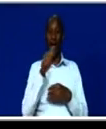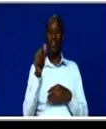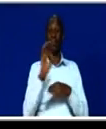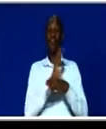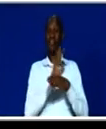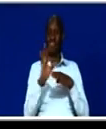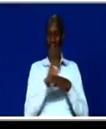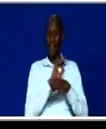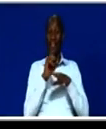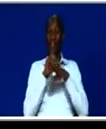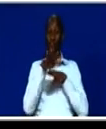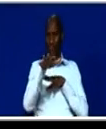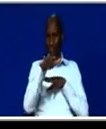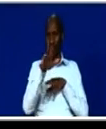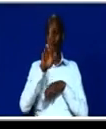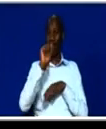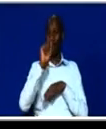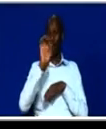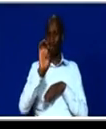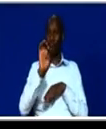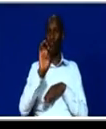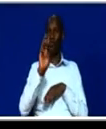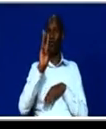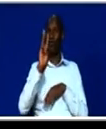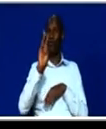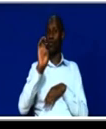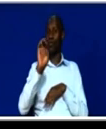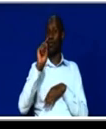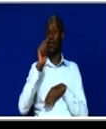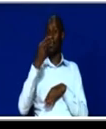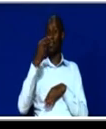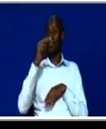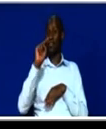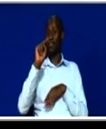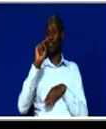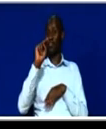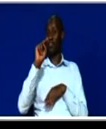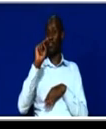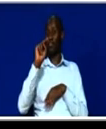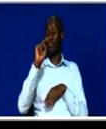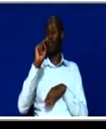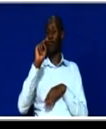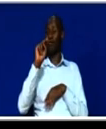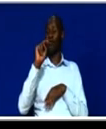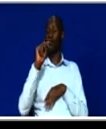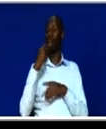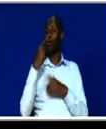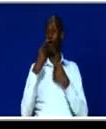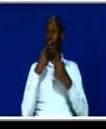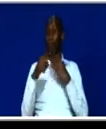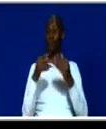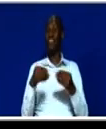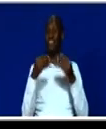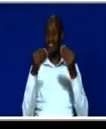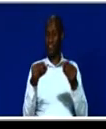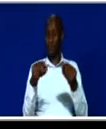factors that influence the rate of weathering? That is what the question is. It is talking about give.